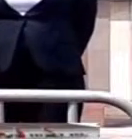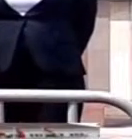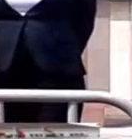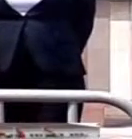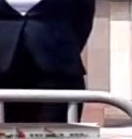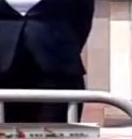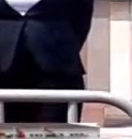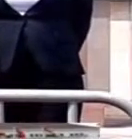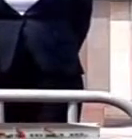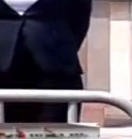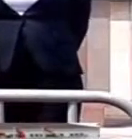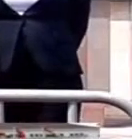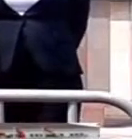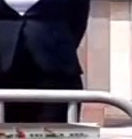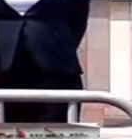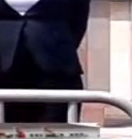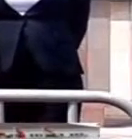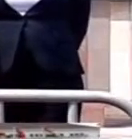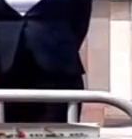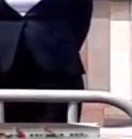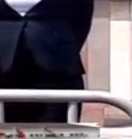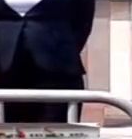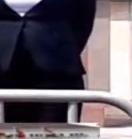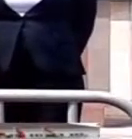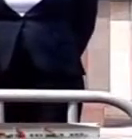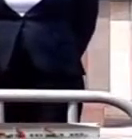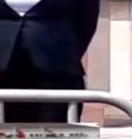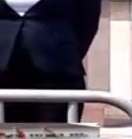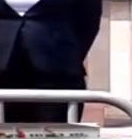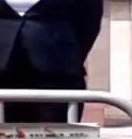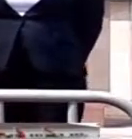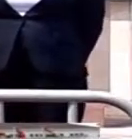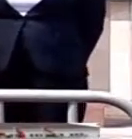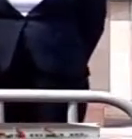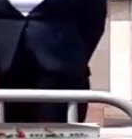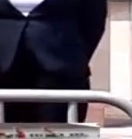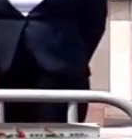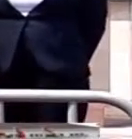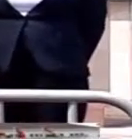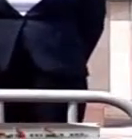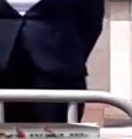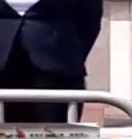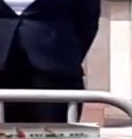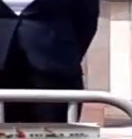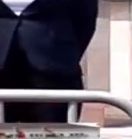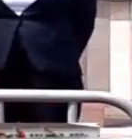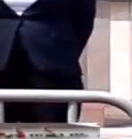and you have heard the bench labor asking the petitioner over and over again, where are the numbers?